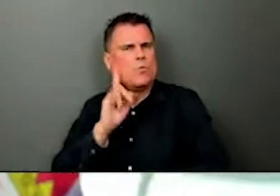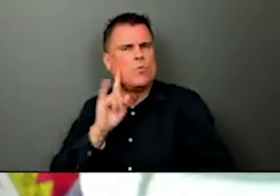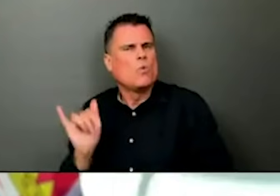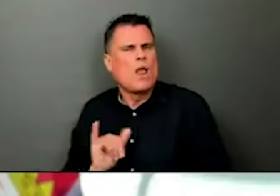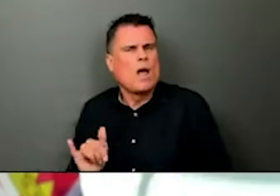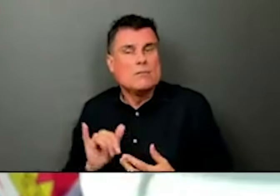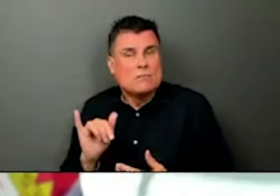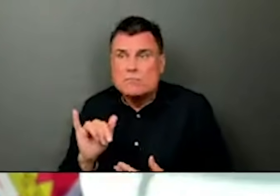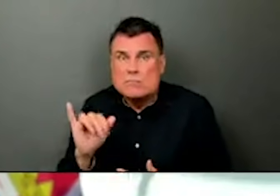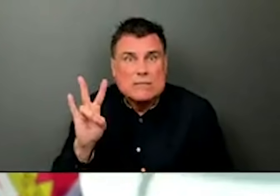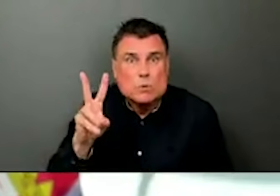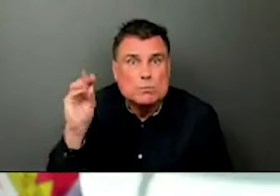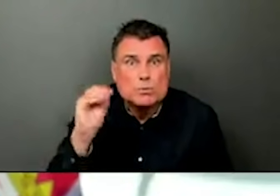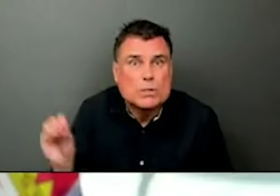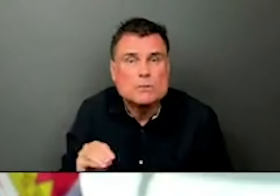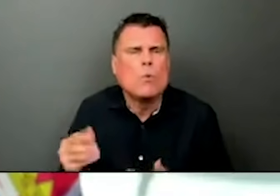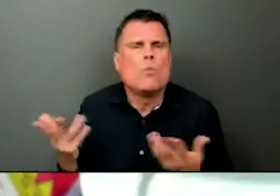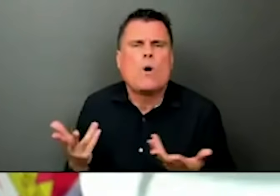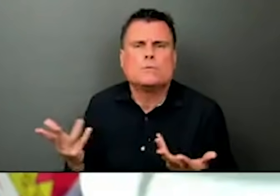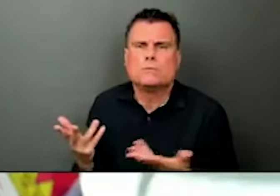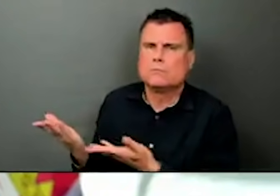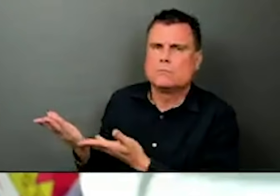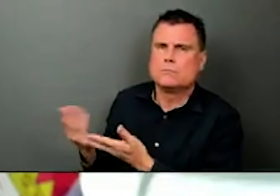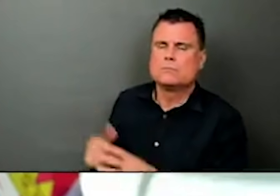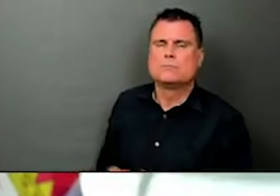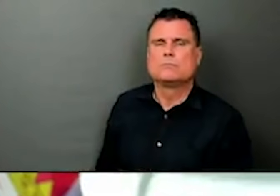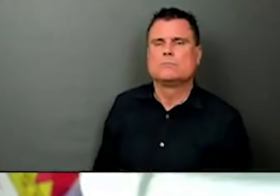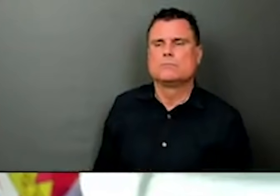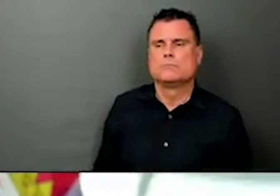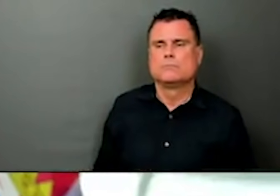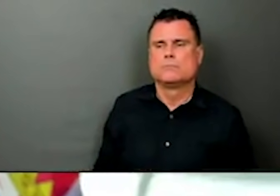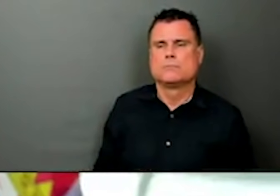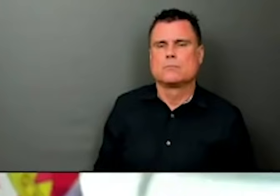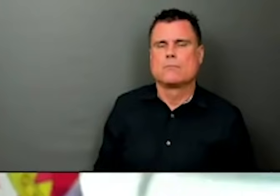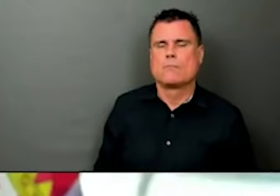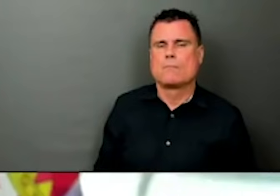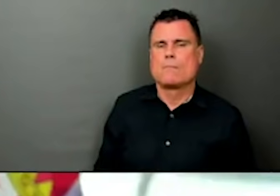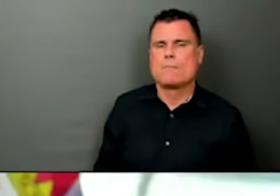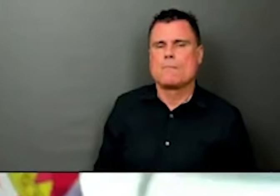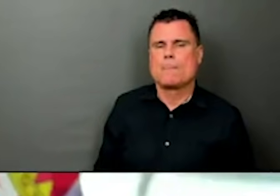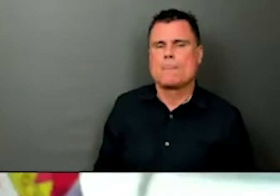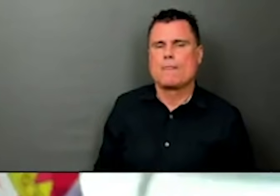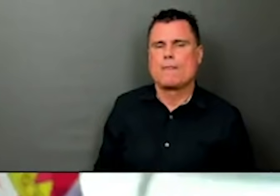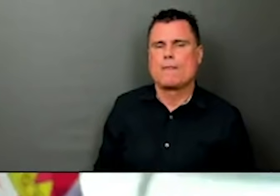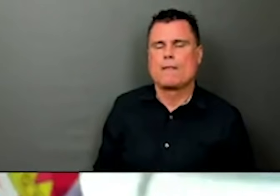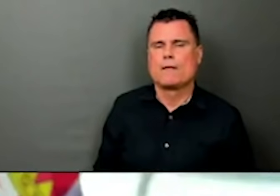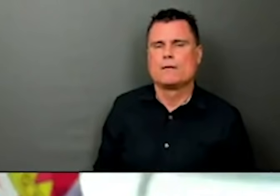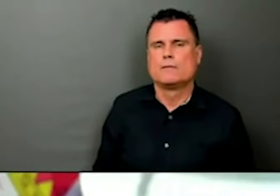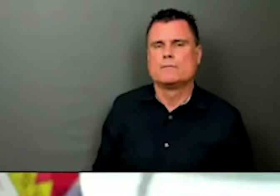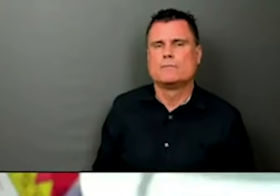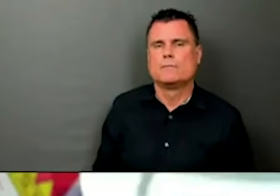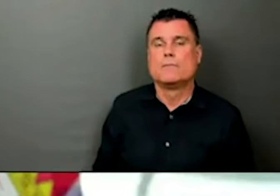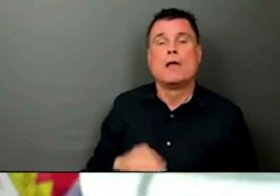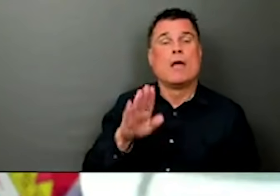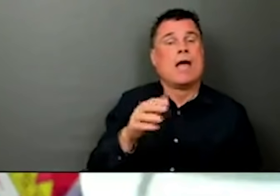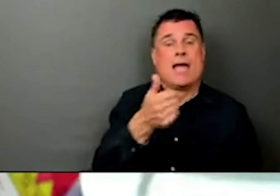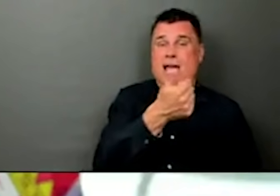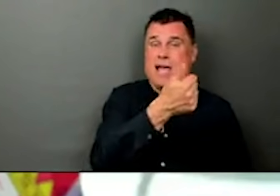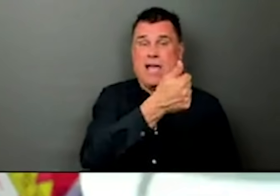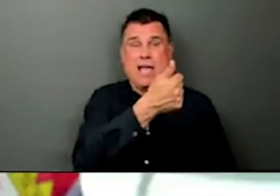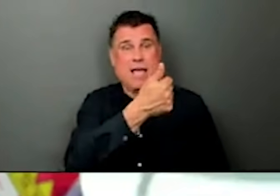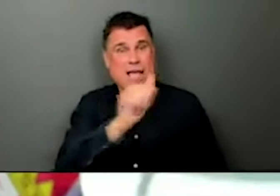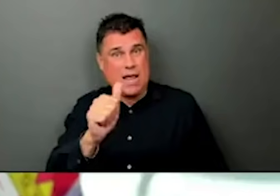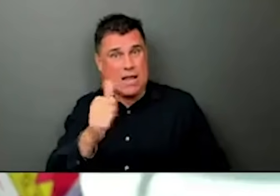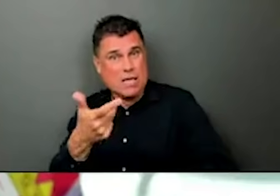of vaccine versus another schedule of vaccine have a period of time that's during which there is a potential for being